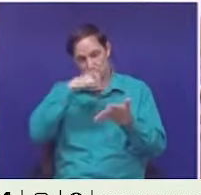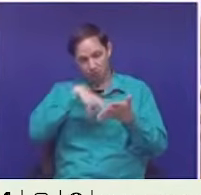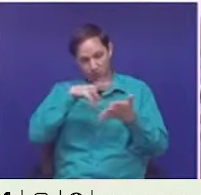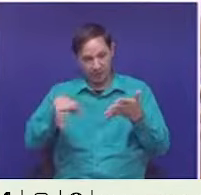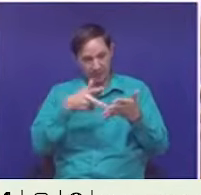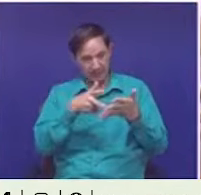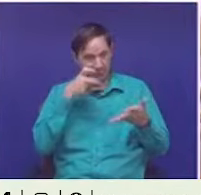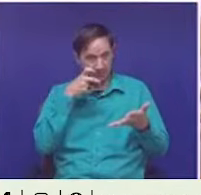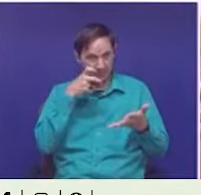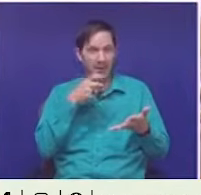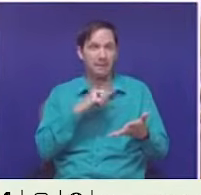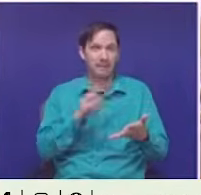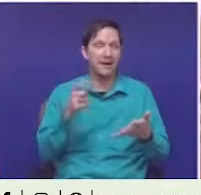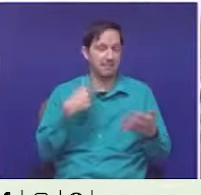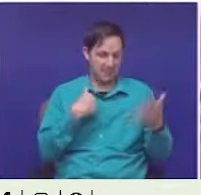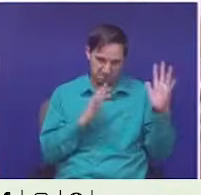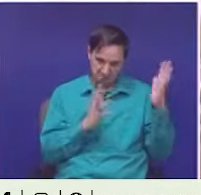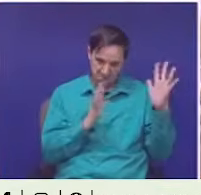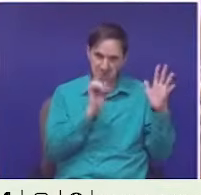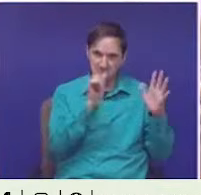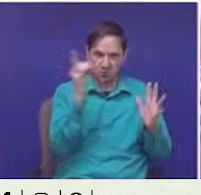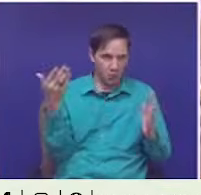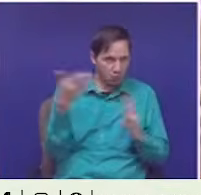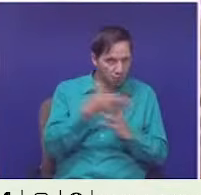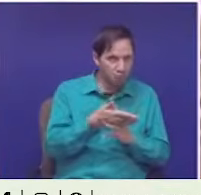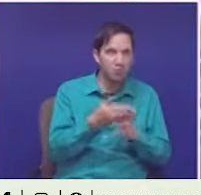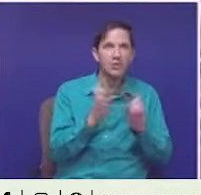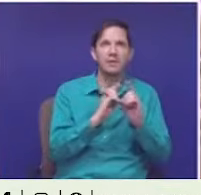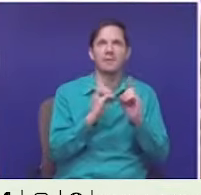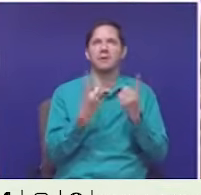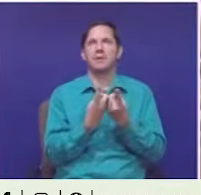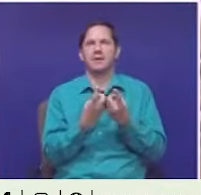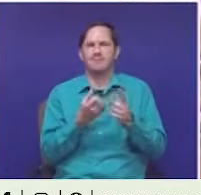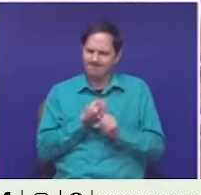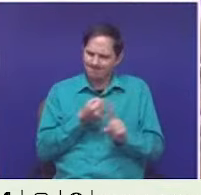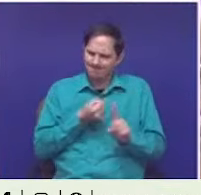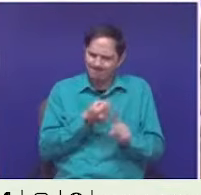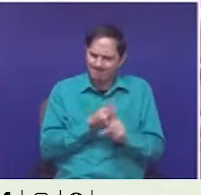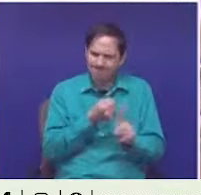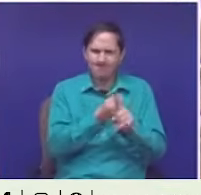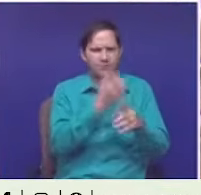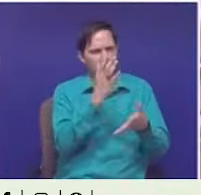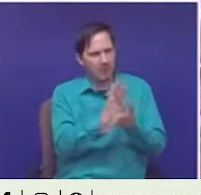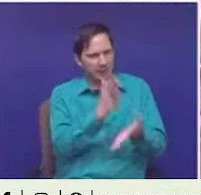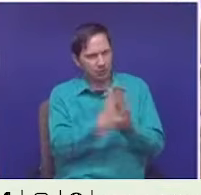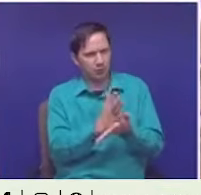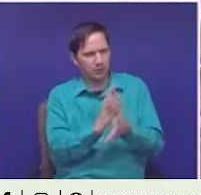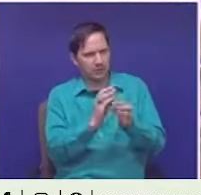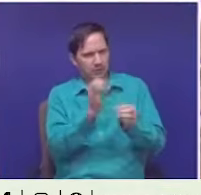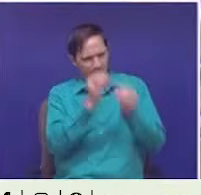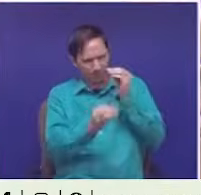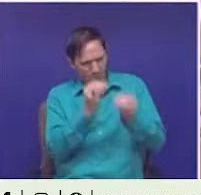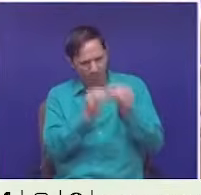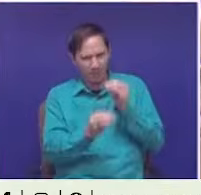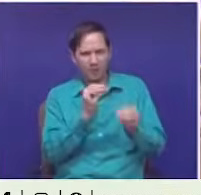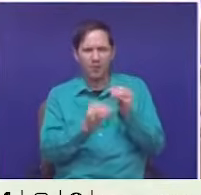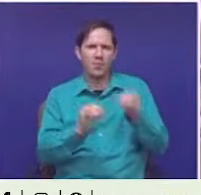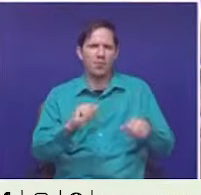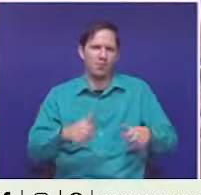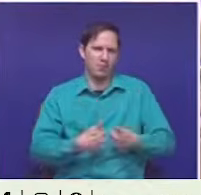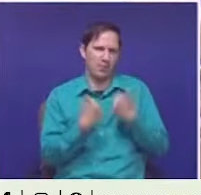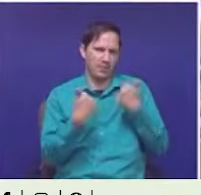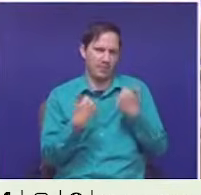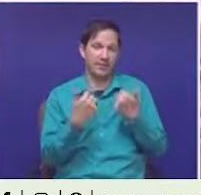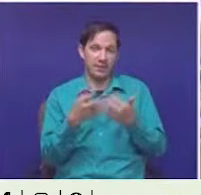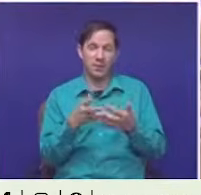commend the interventions your department has implemented to address these challenges. They show a step